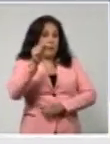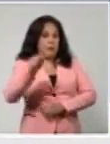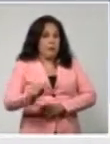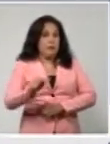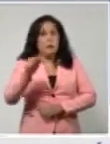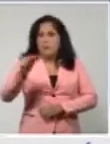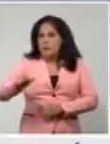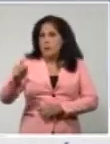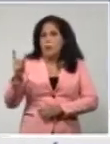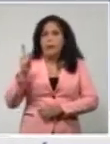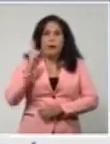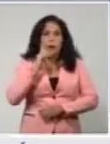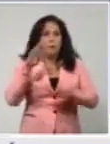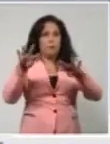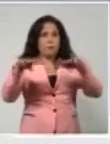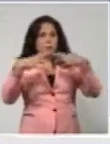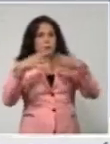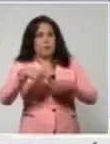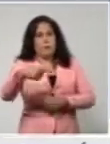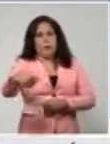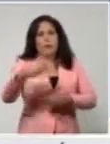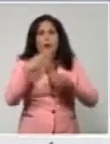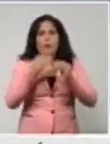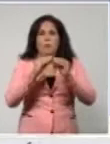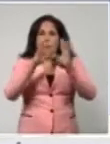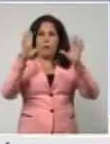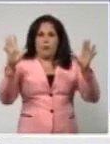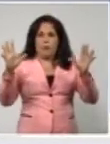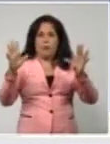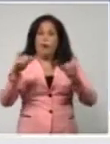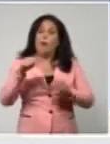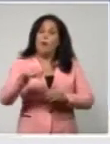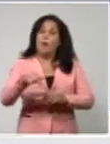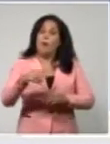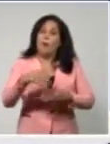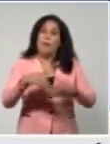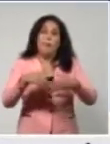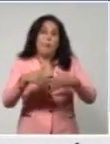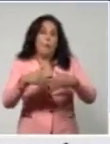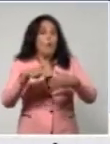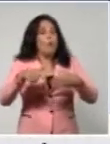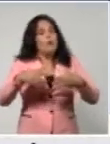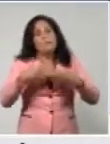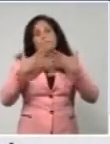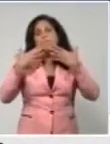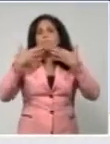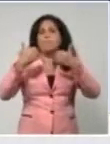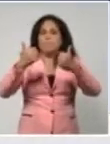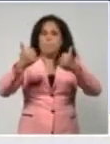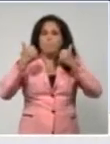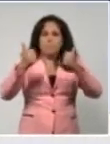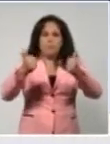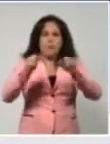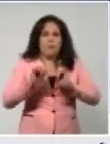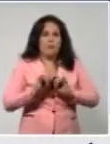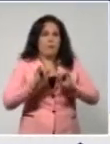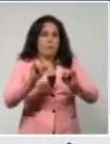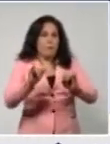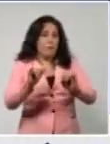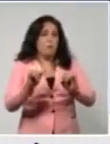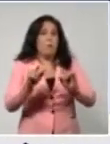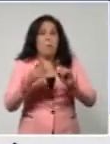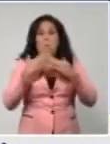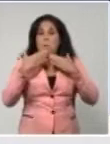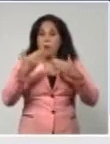following us every day. Today is a favorable day. We have no critical cases